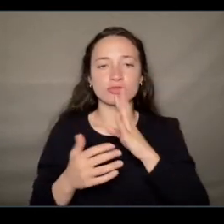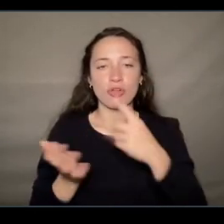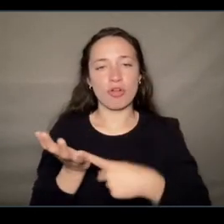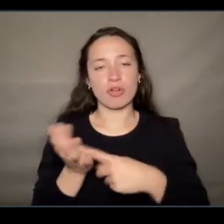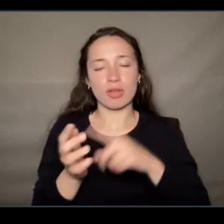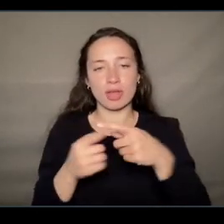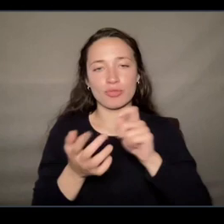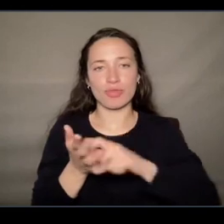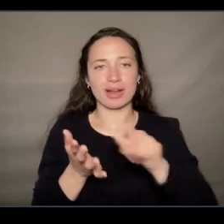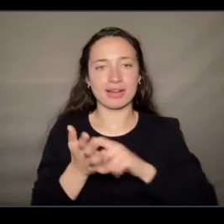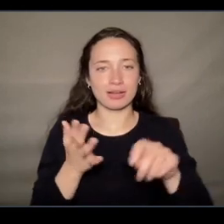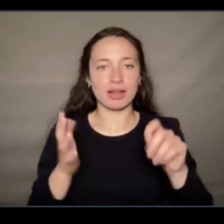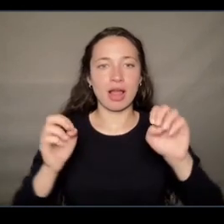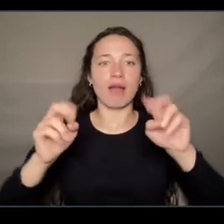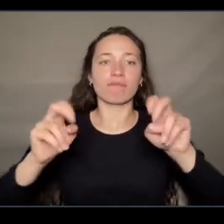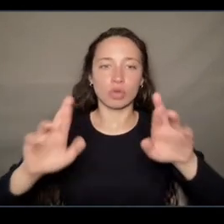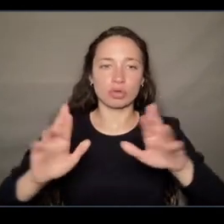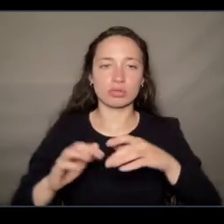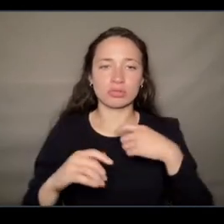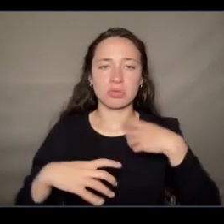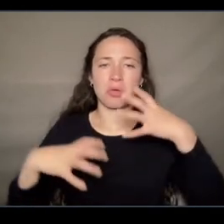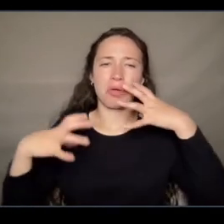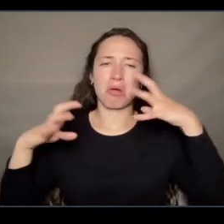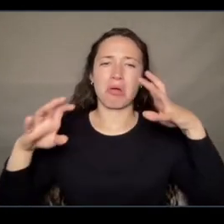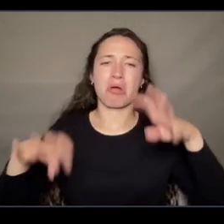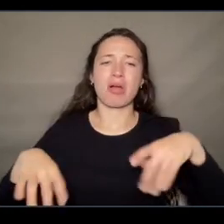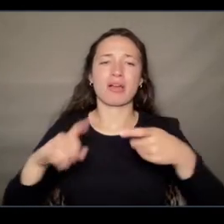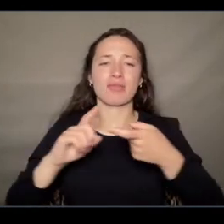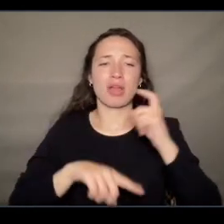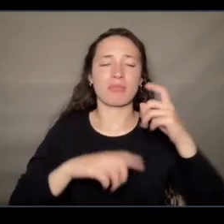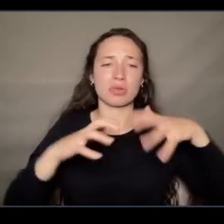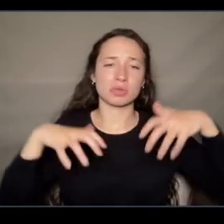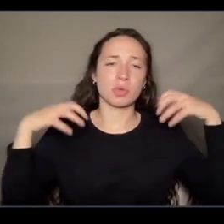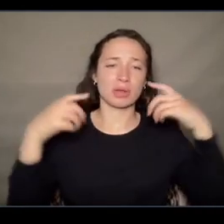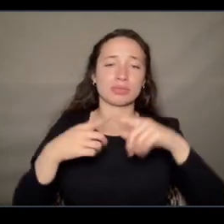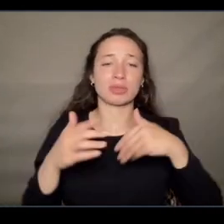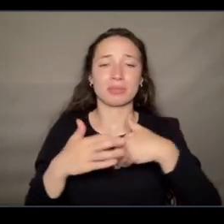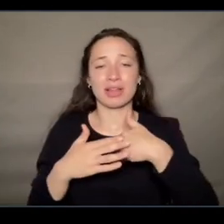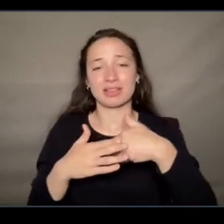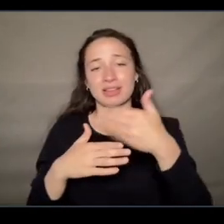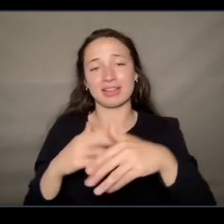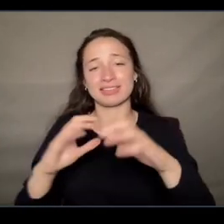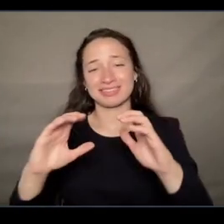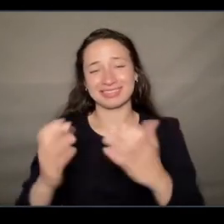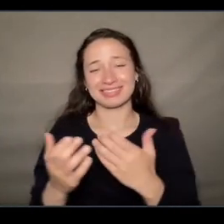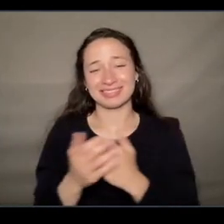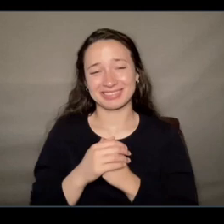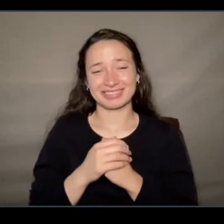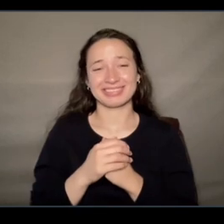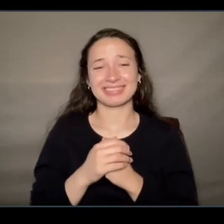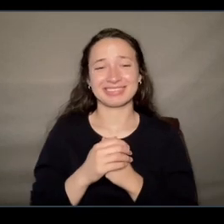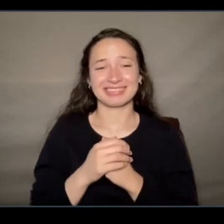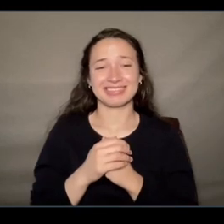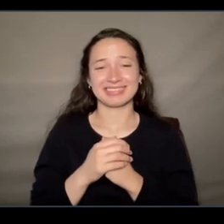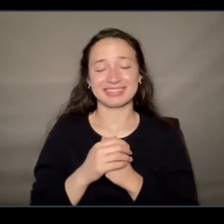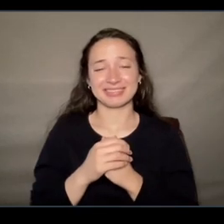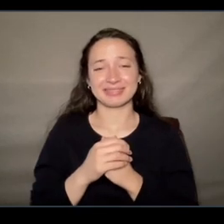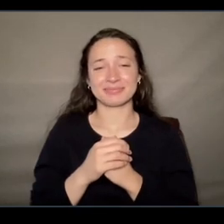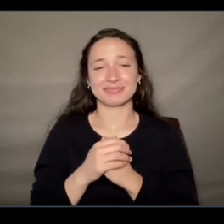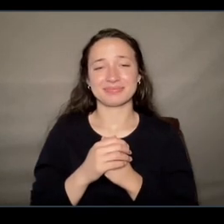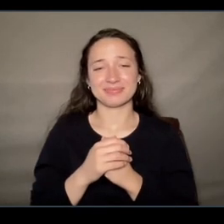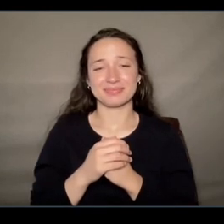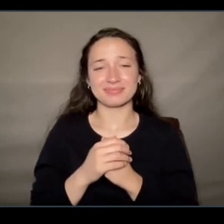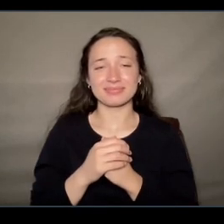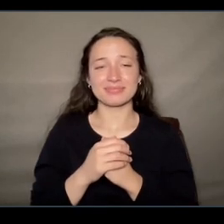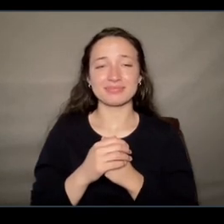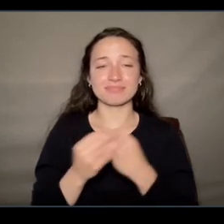greatest talk about writing ever. I just cried all the way from the auditorium to my next